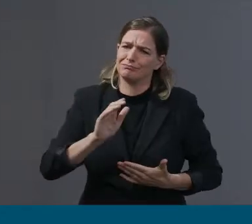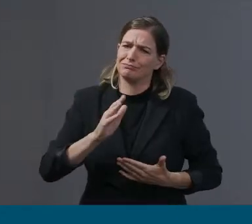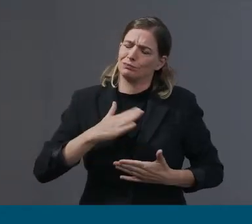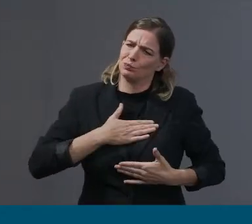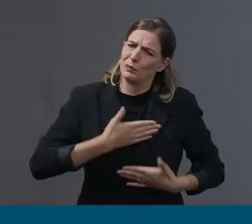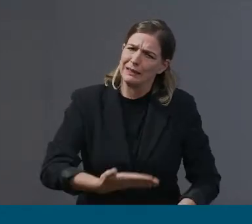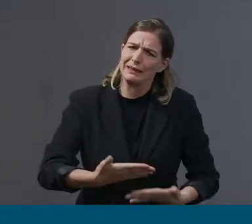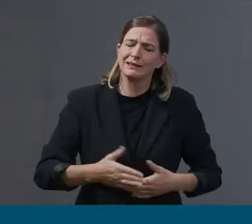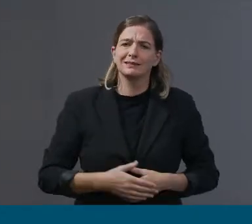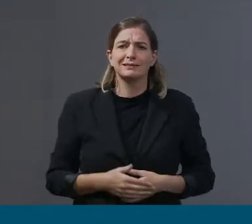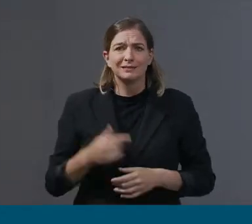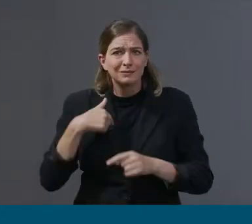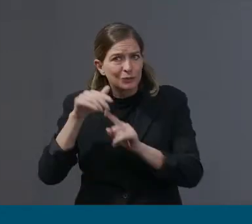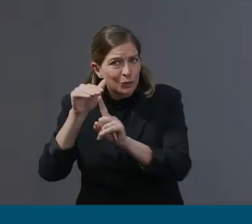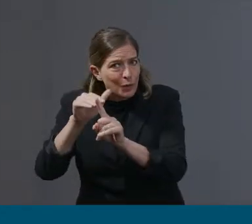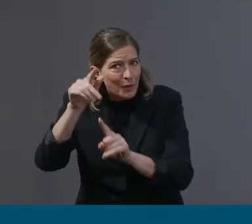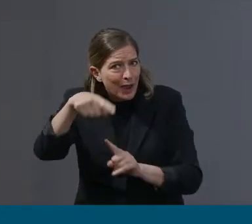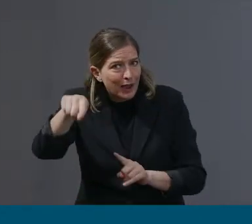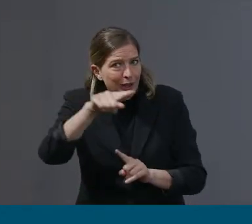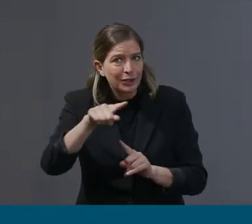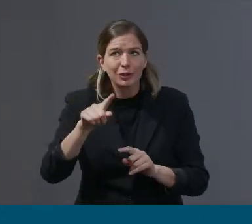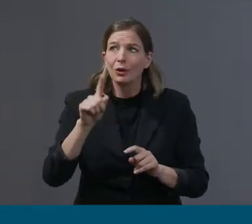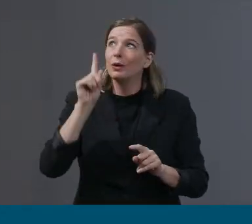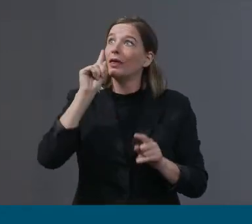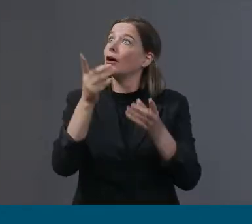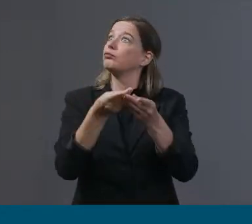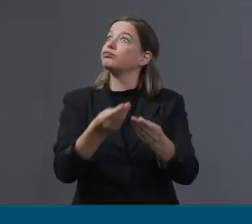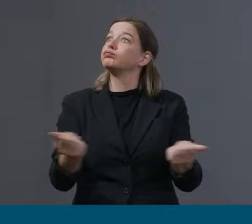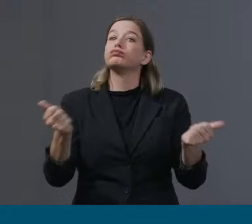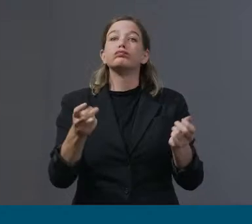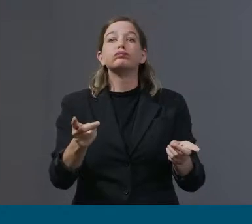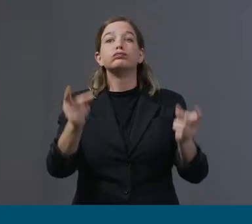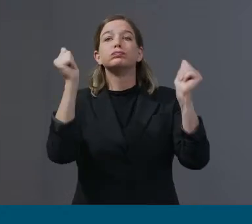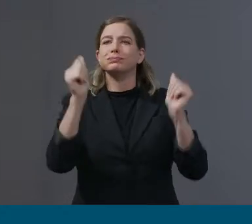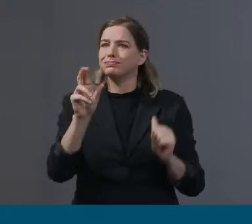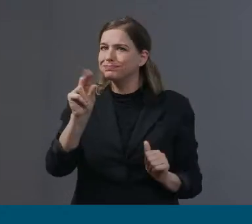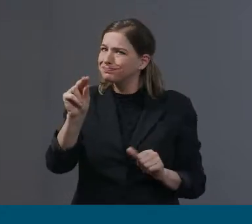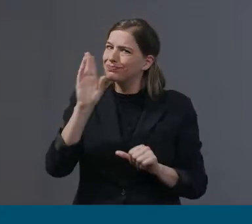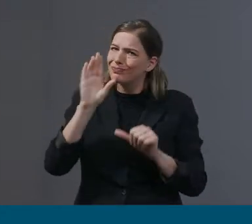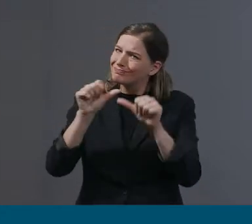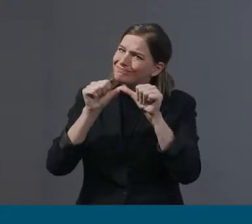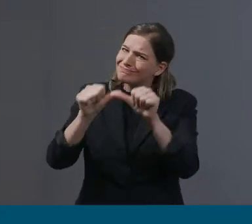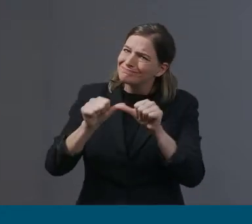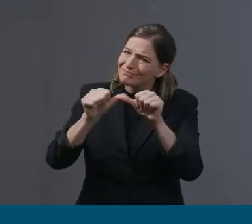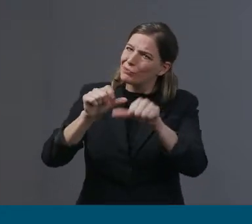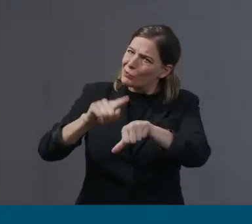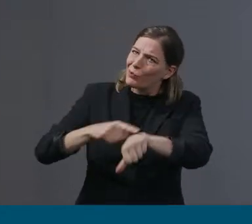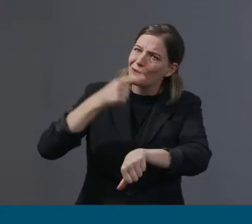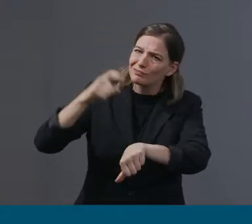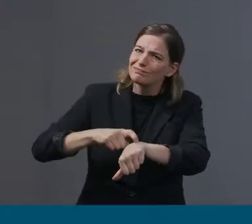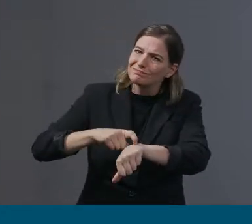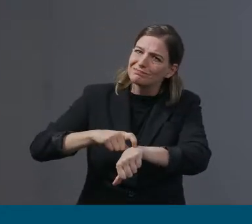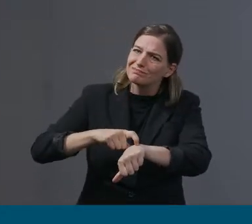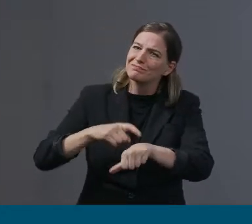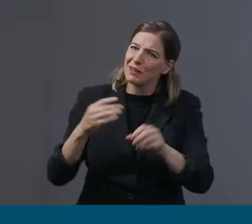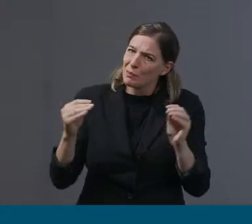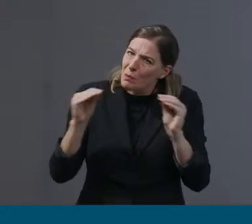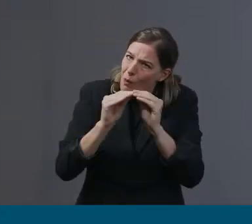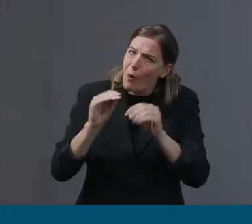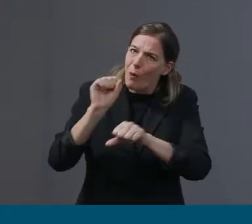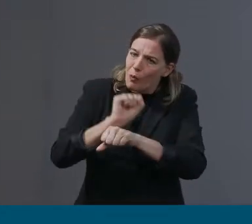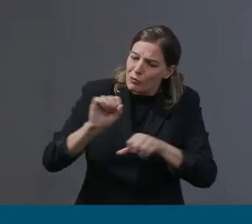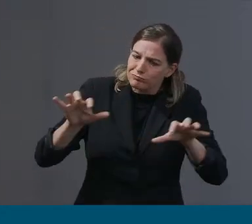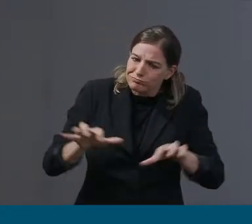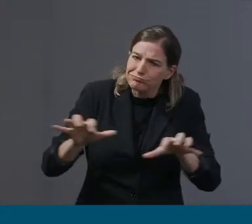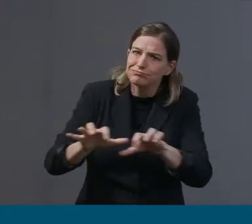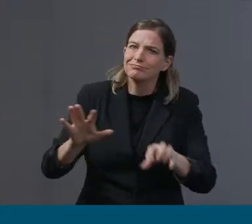marathon. It's not a sprint. There is more to do, and there is